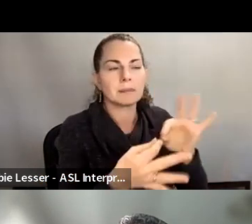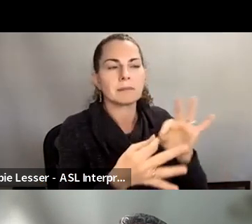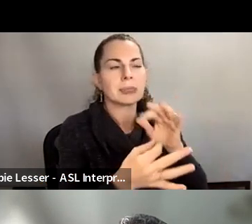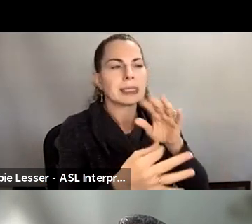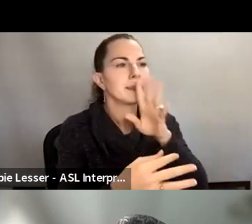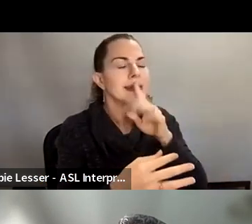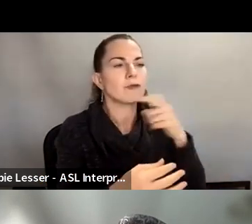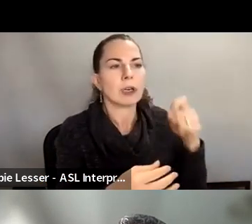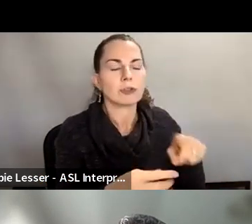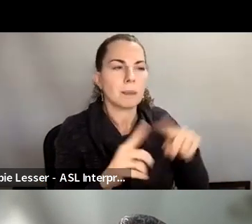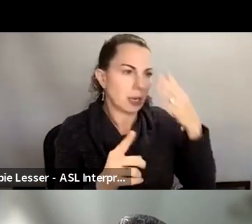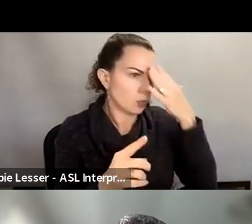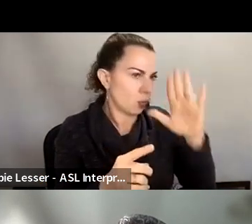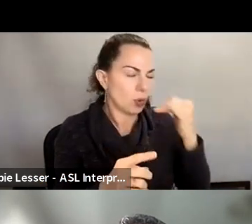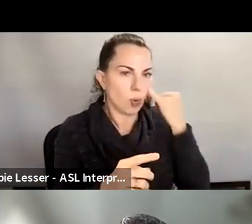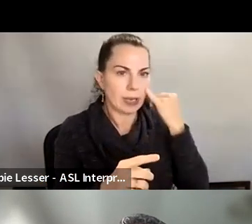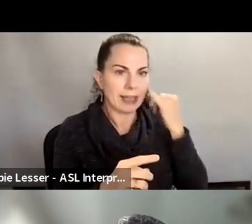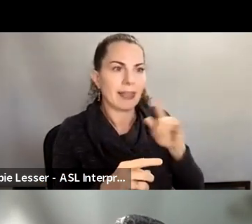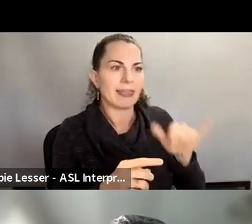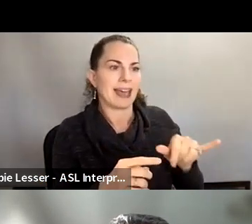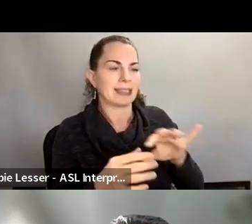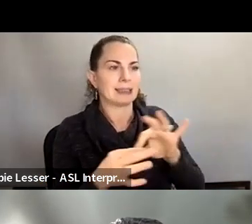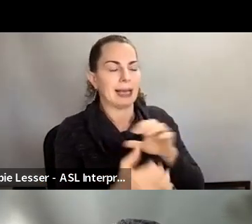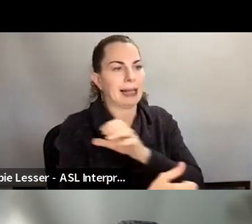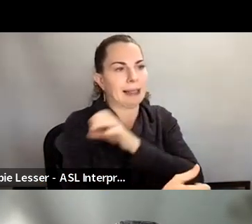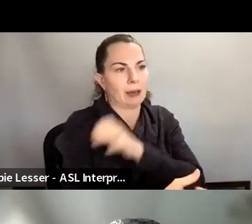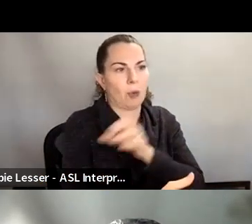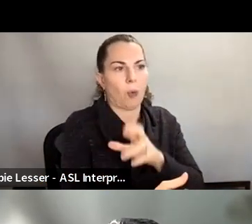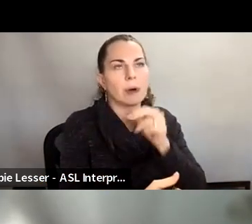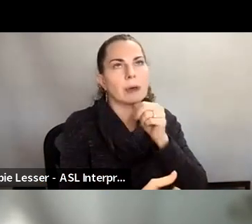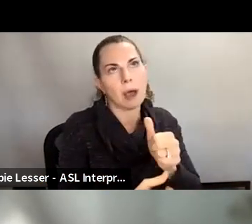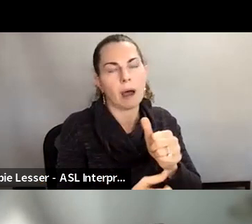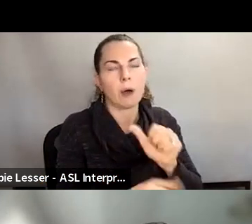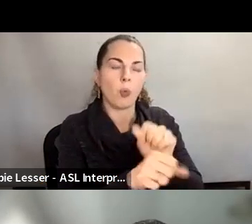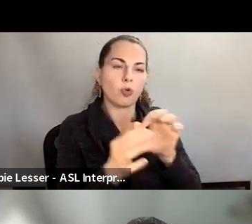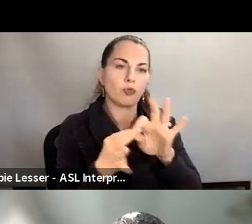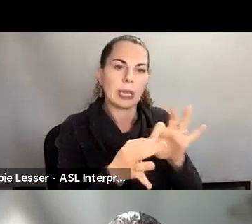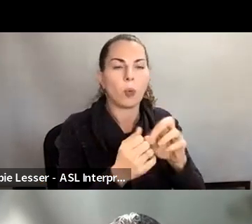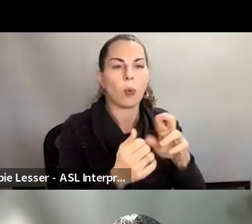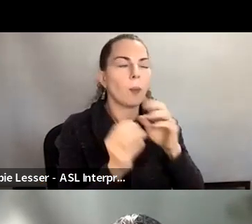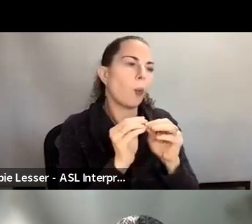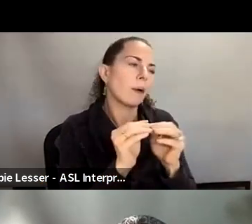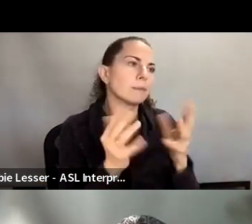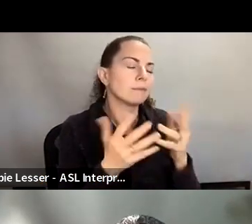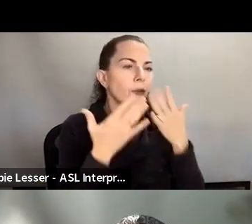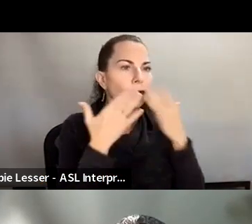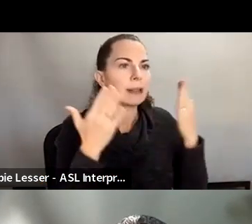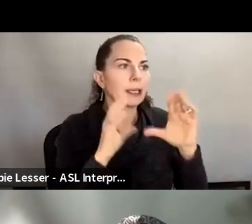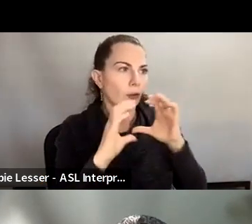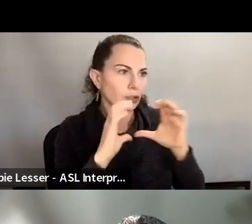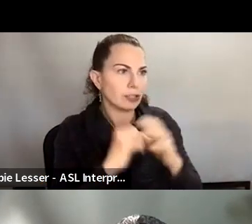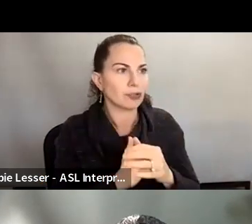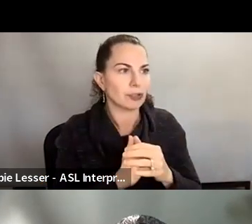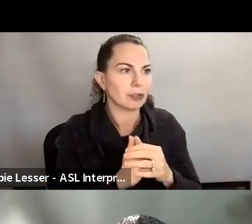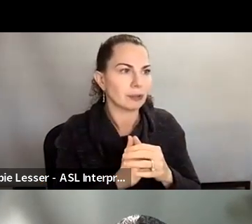or if it's non-work related or more of a friendly conversation. And I was curious from